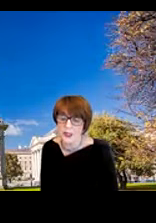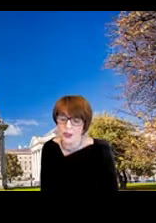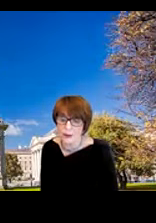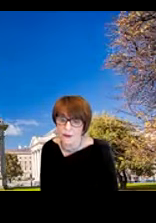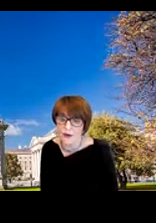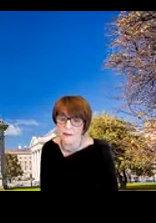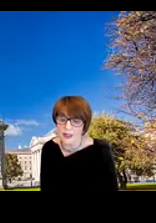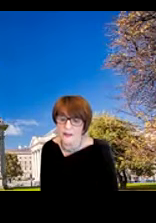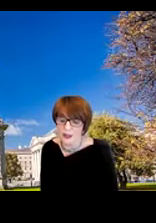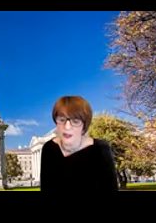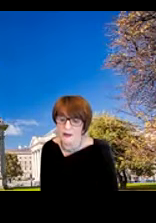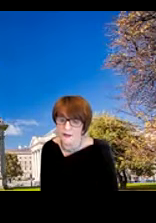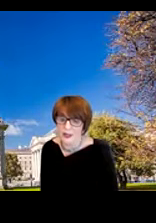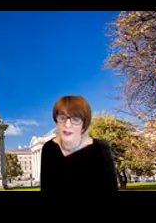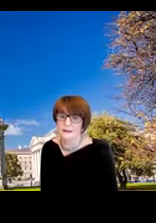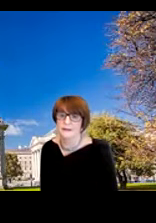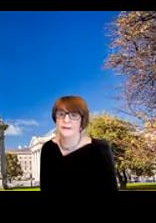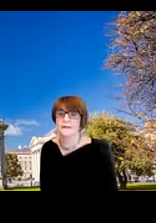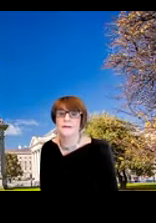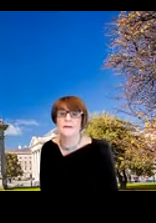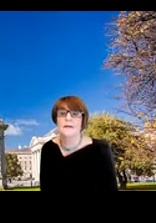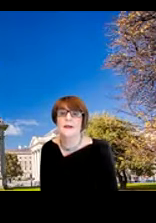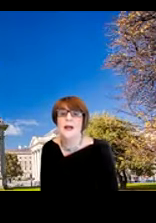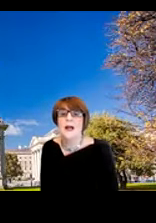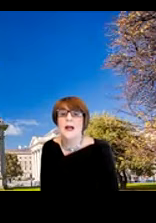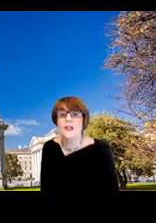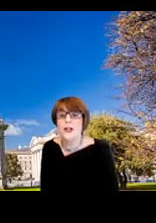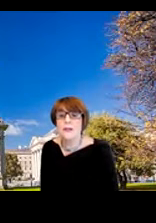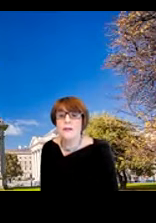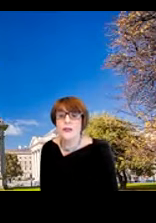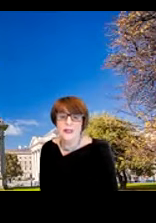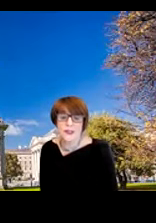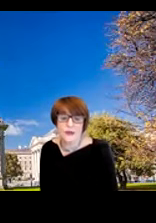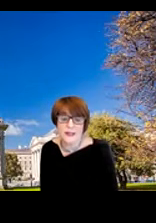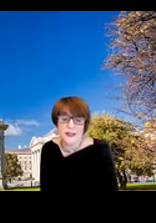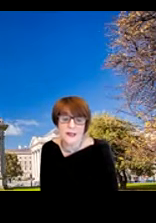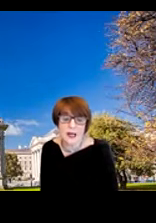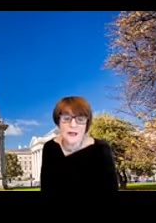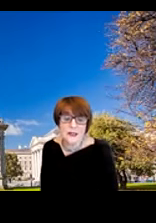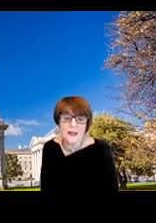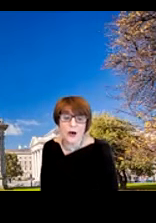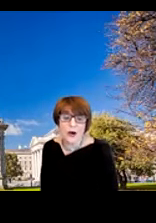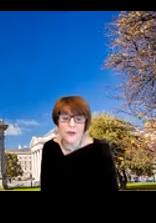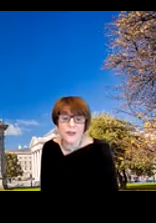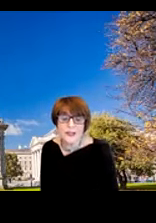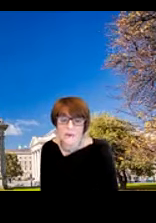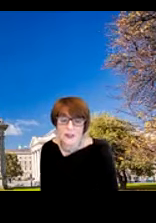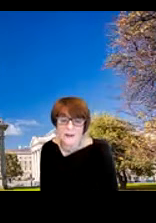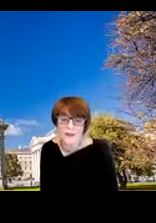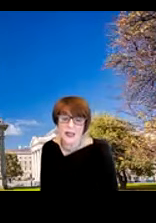disability, that we're very mindful of that. In terms of related stress and anxiety,